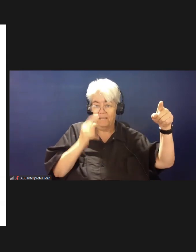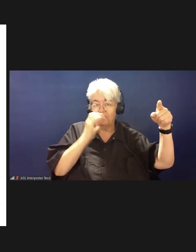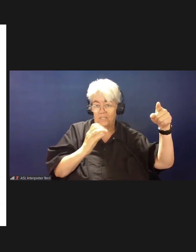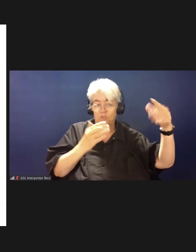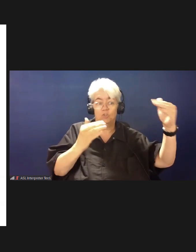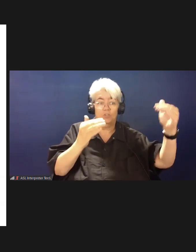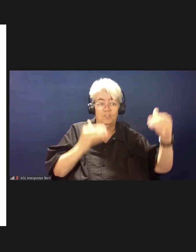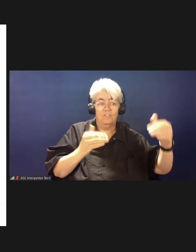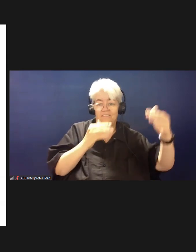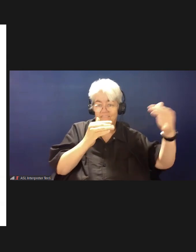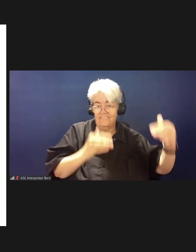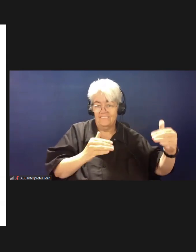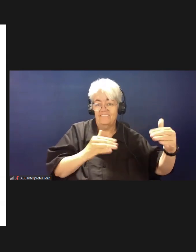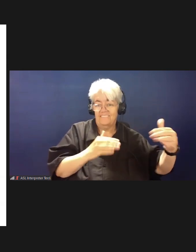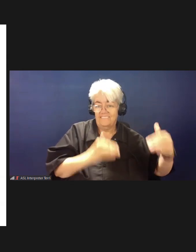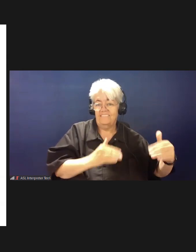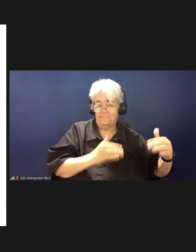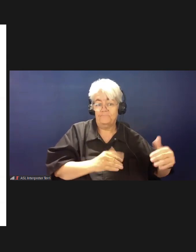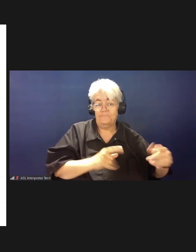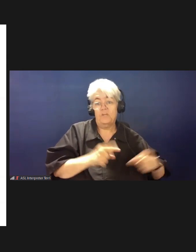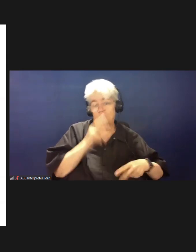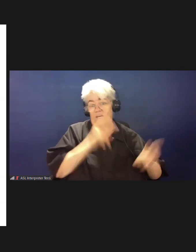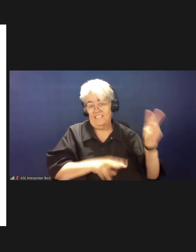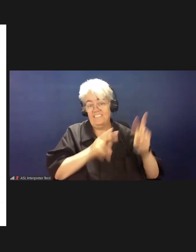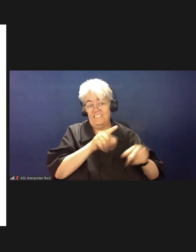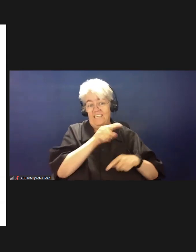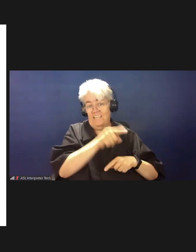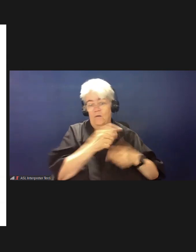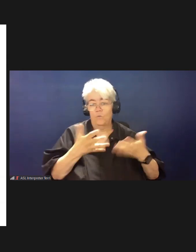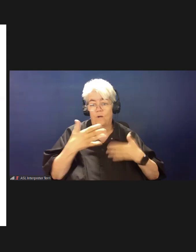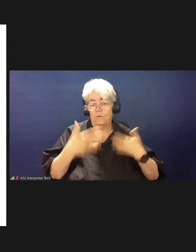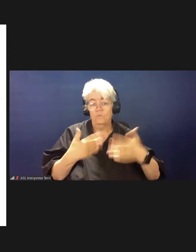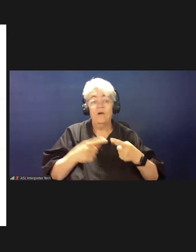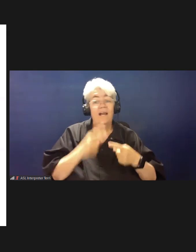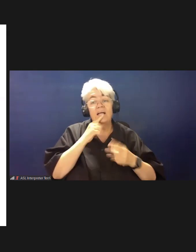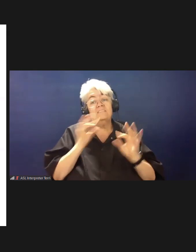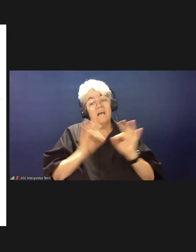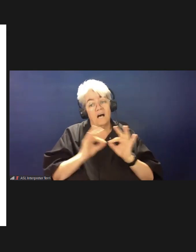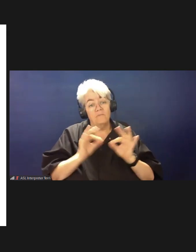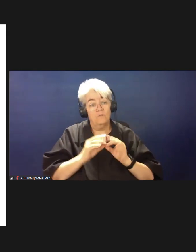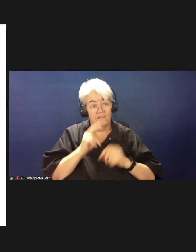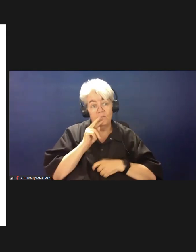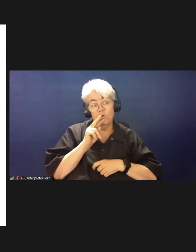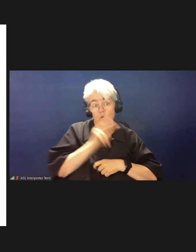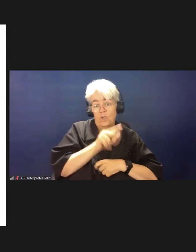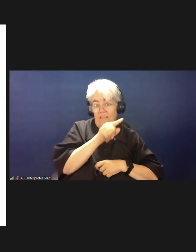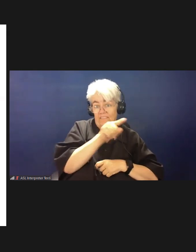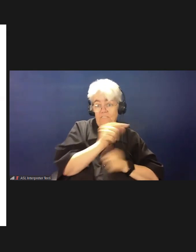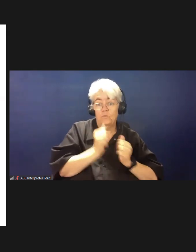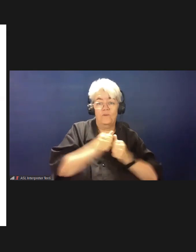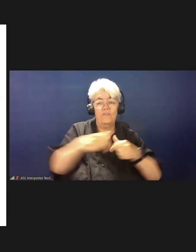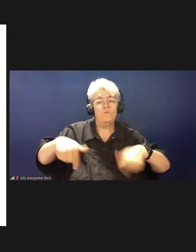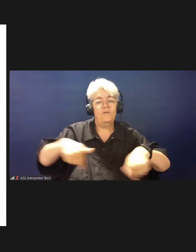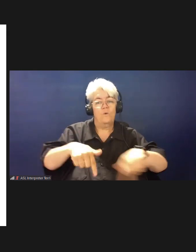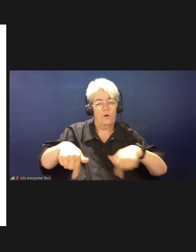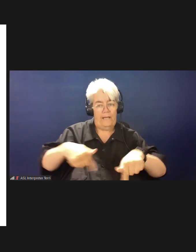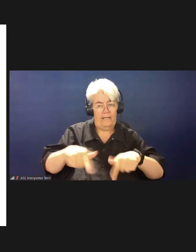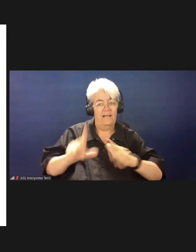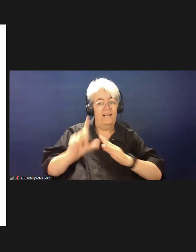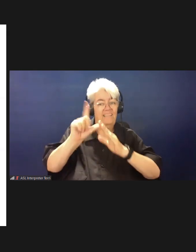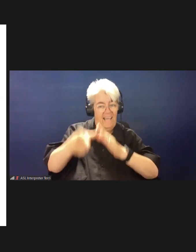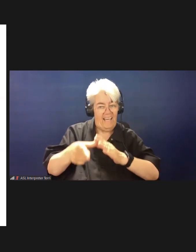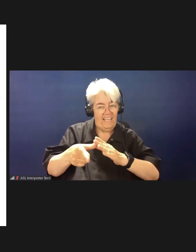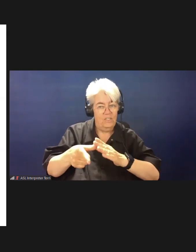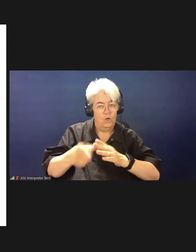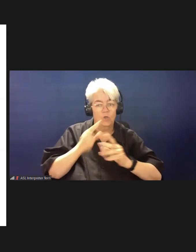which topic we're on. And this is helpful to look at too if you're looking at this in the recorded format. If you want